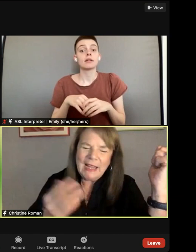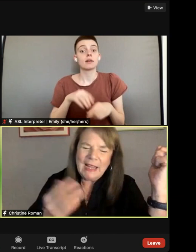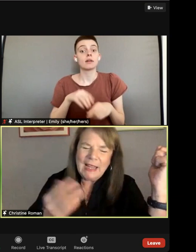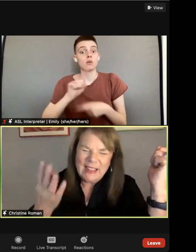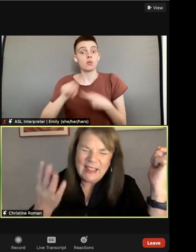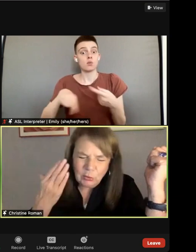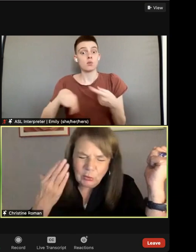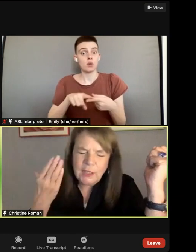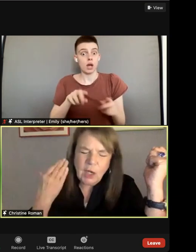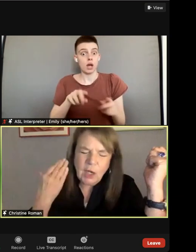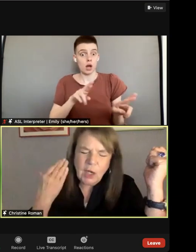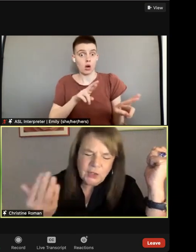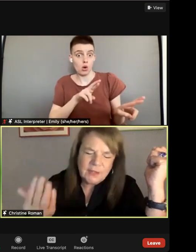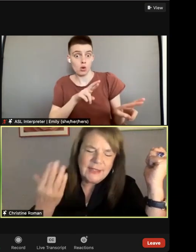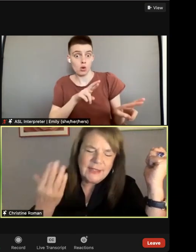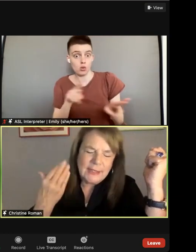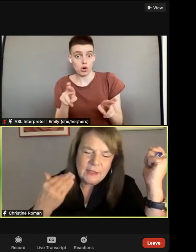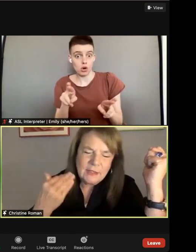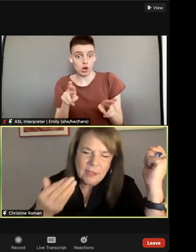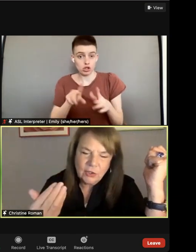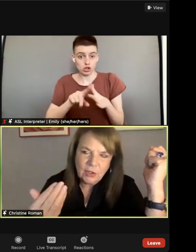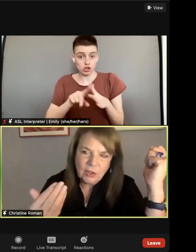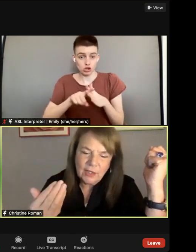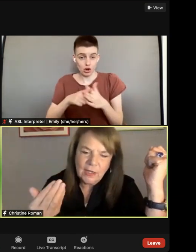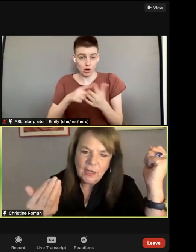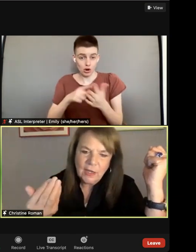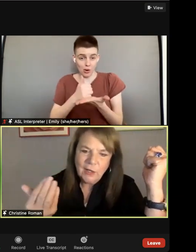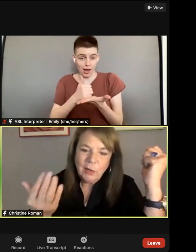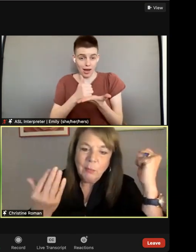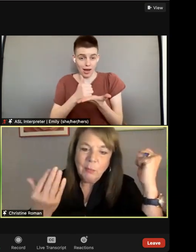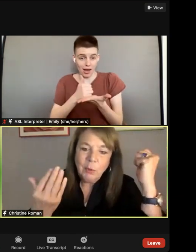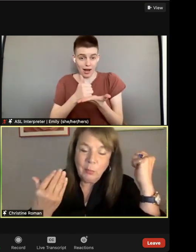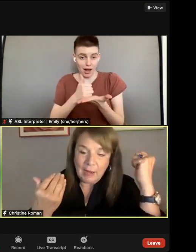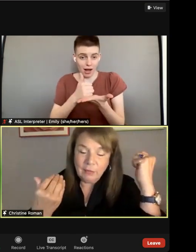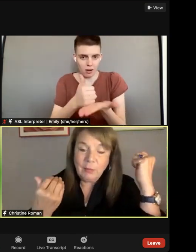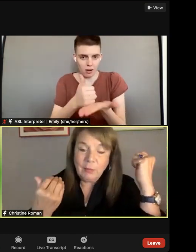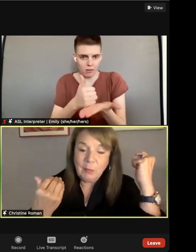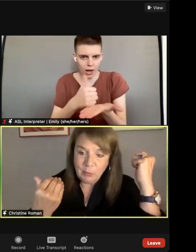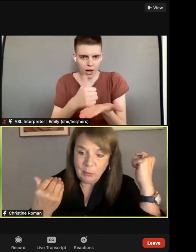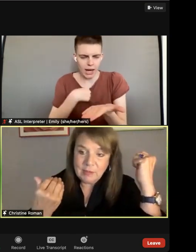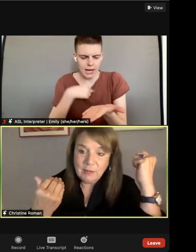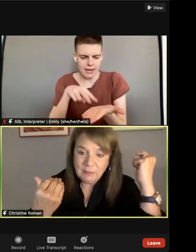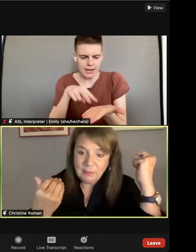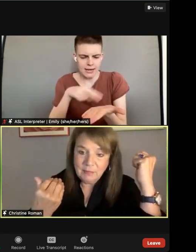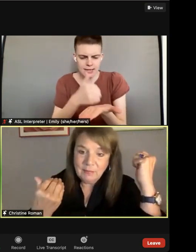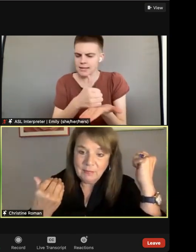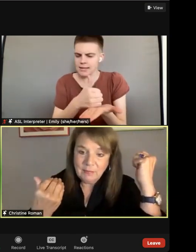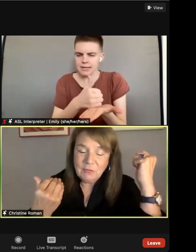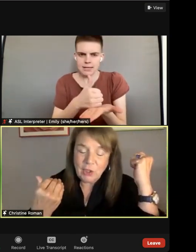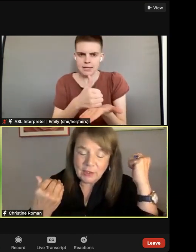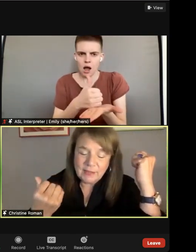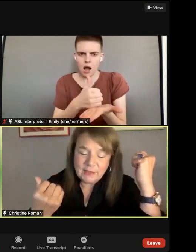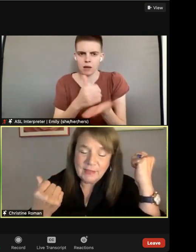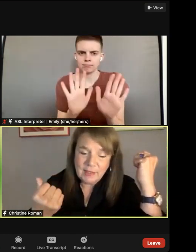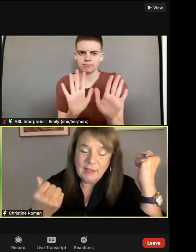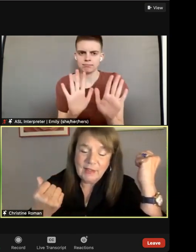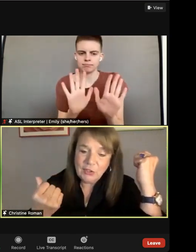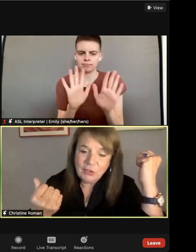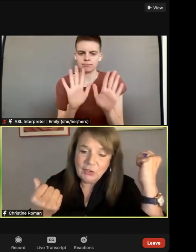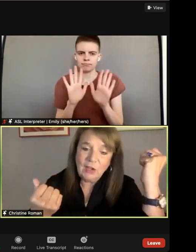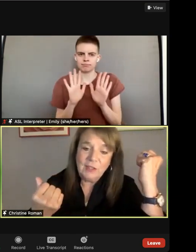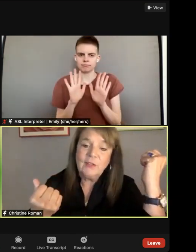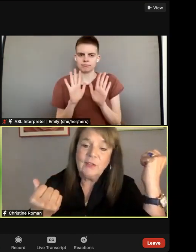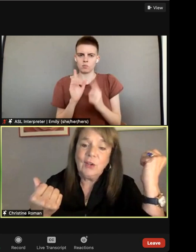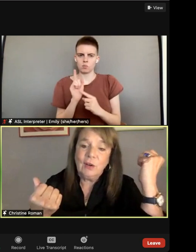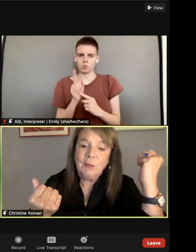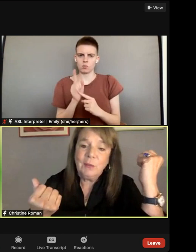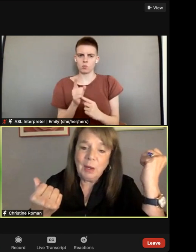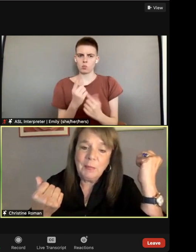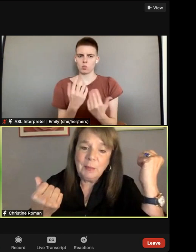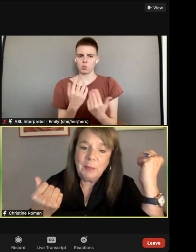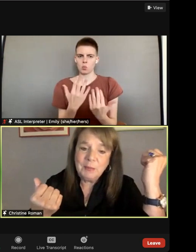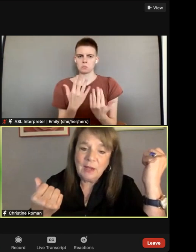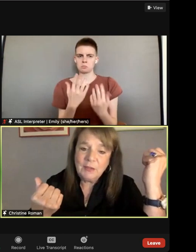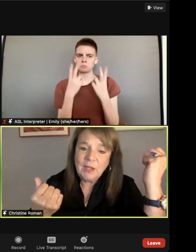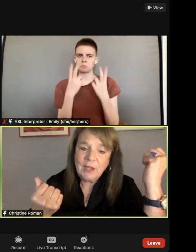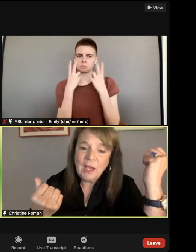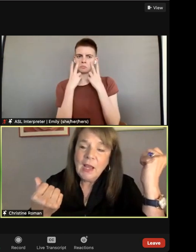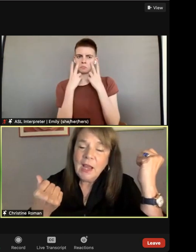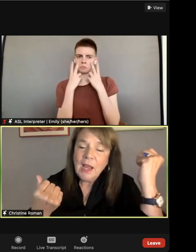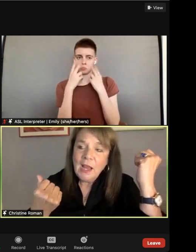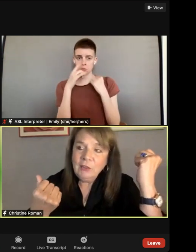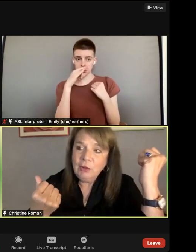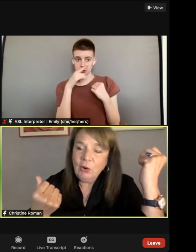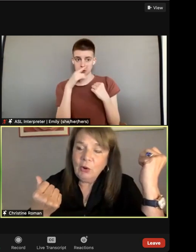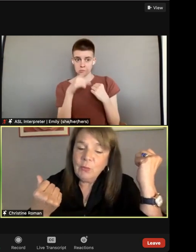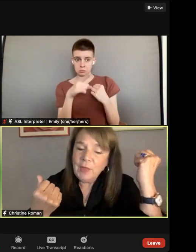child, I literally, consciously, intentionally pull back for a moment, just to see if the child can solve the problem